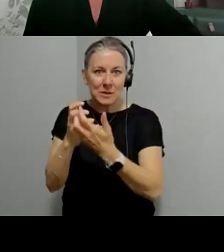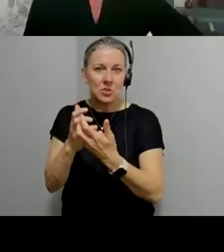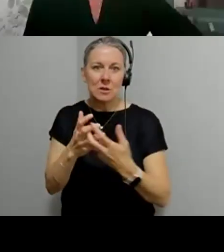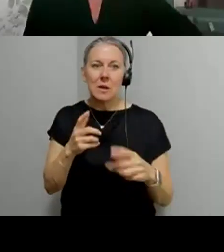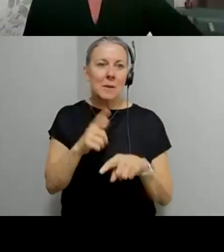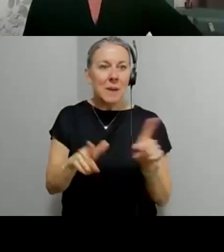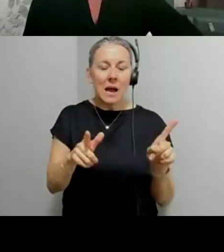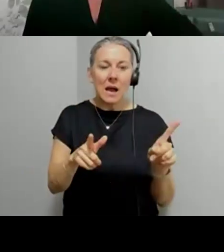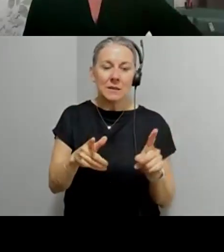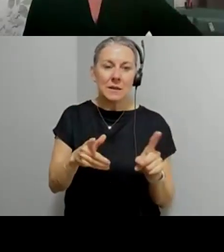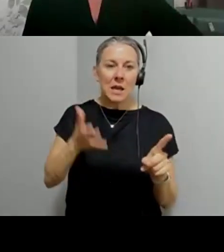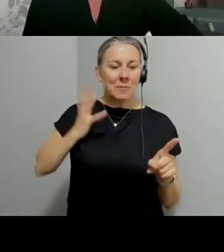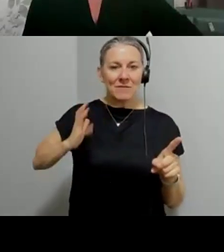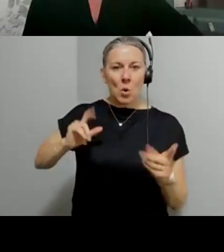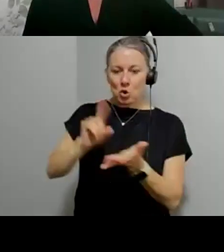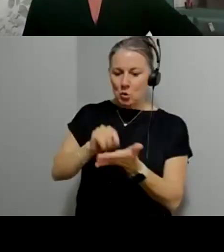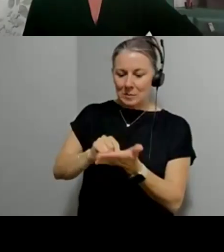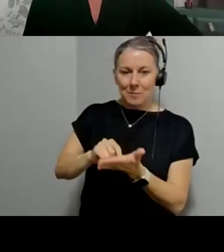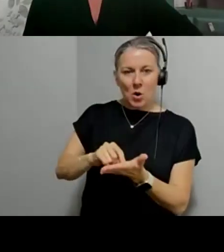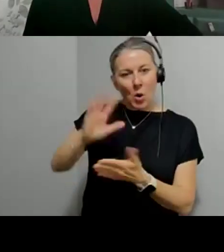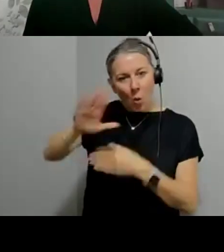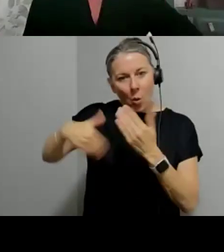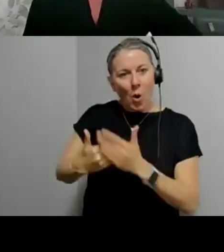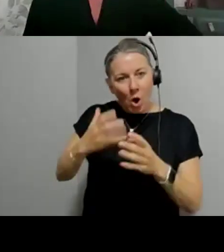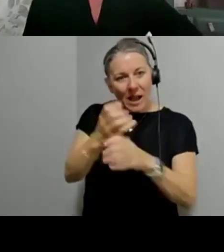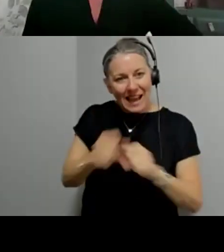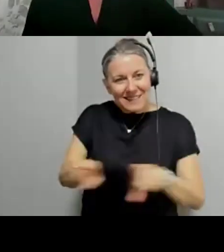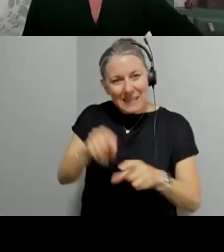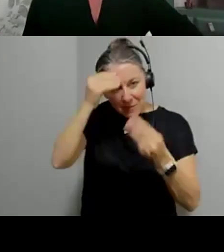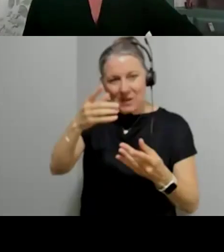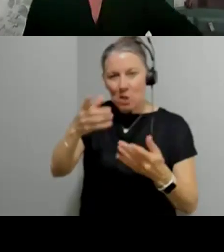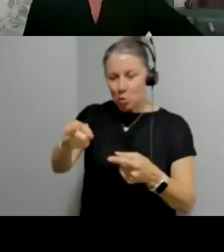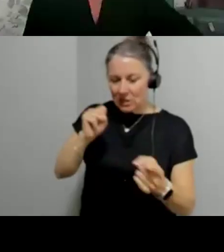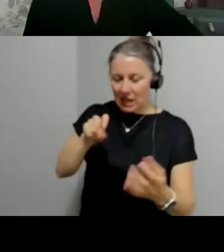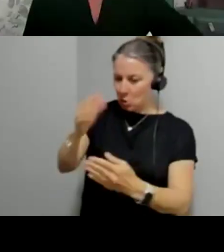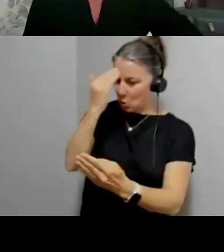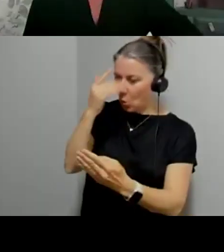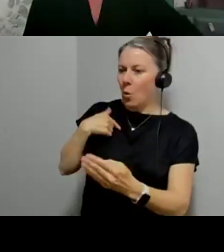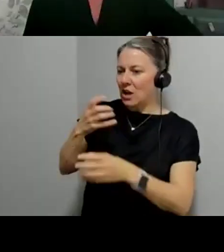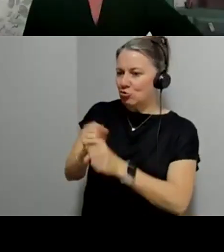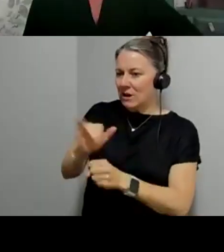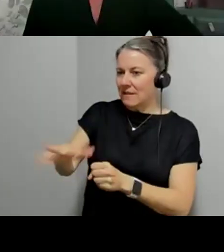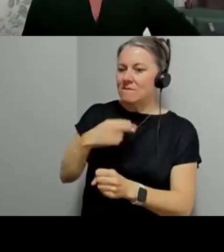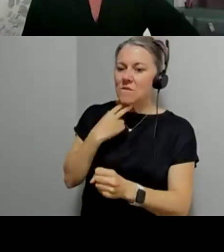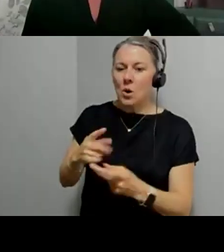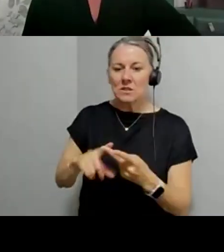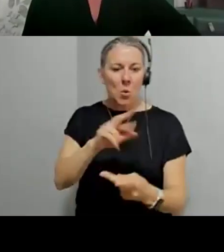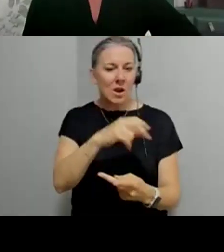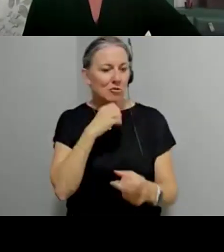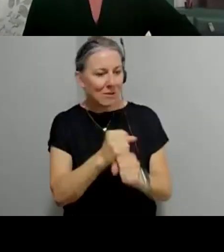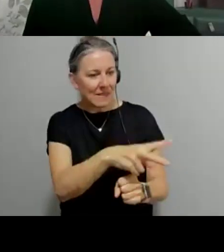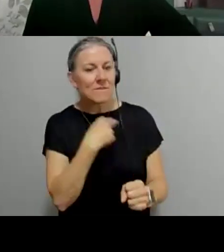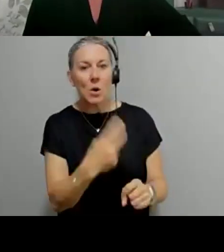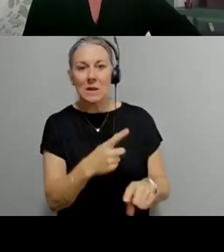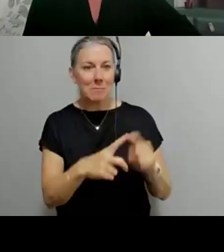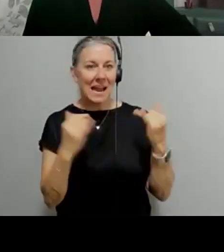trust this voice. And now you both have the opportunity to hear from a wide diversity of issues, but sometimes